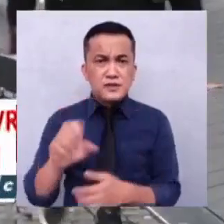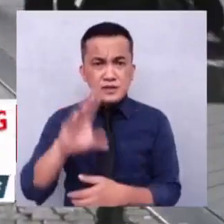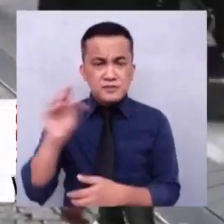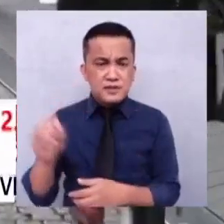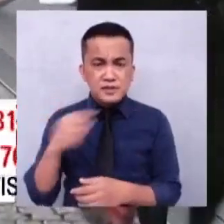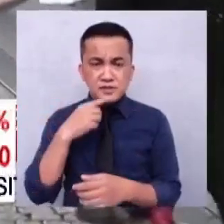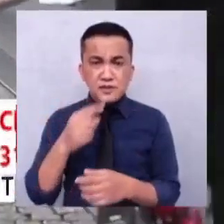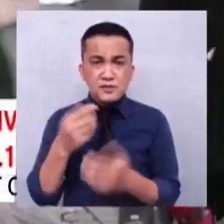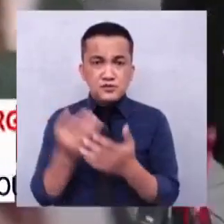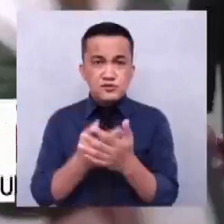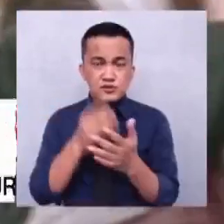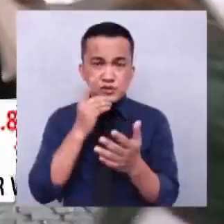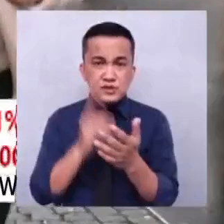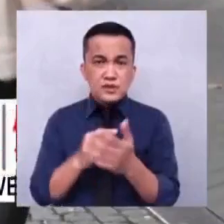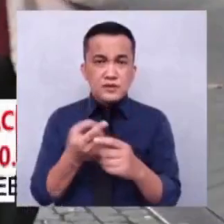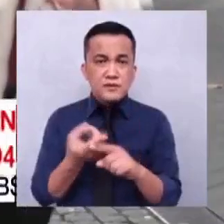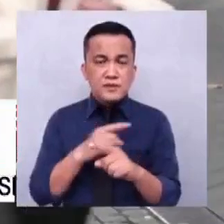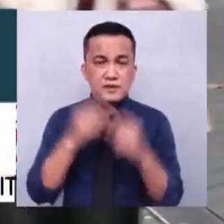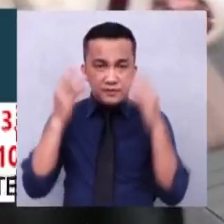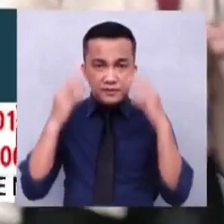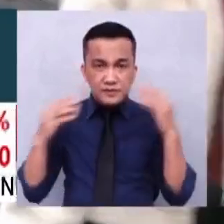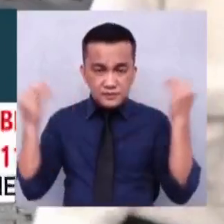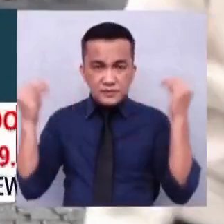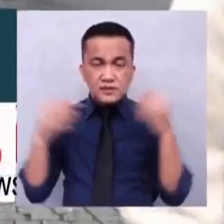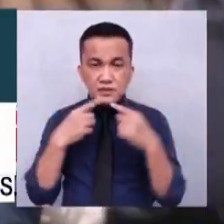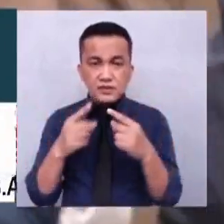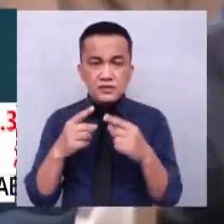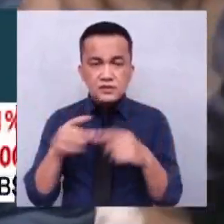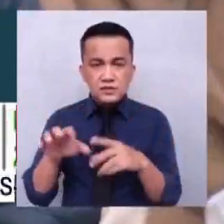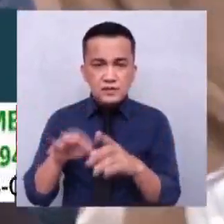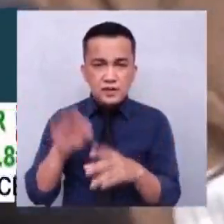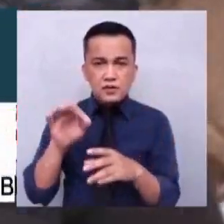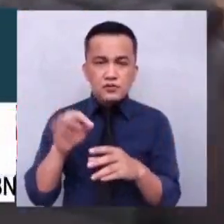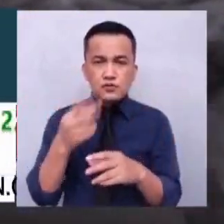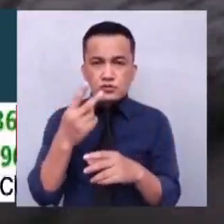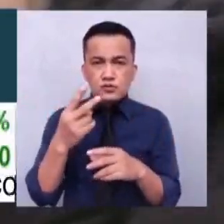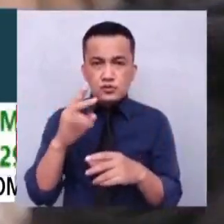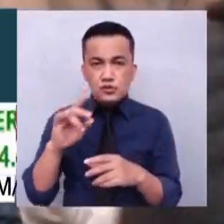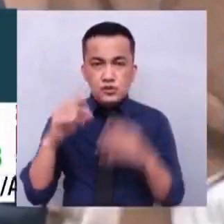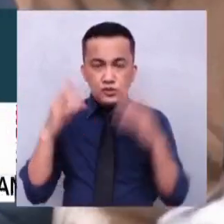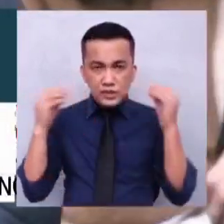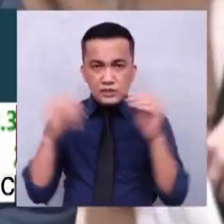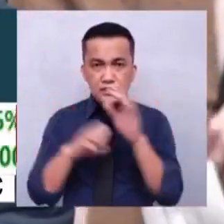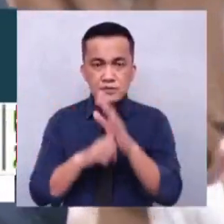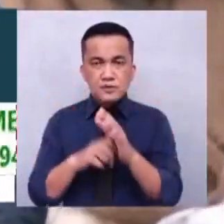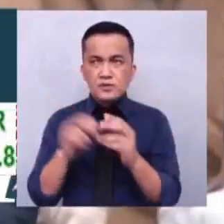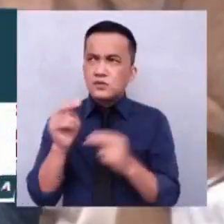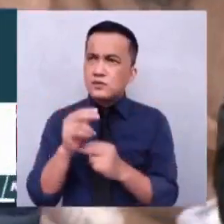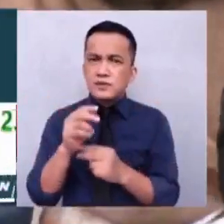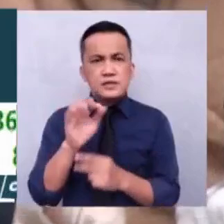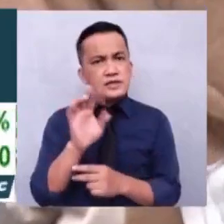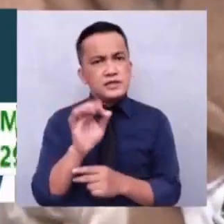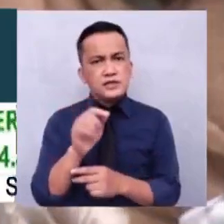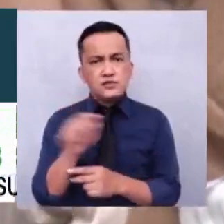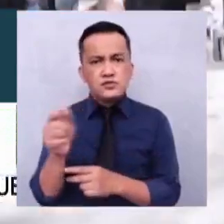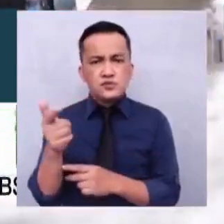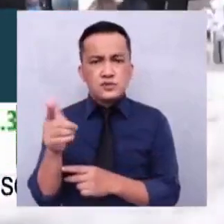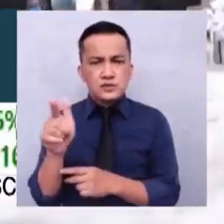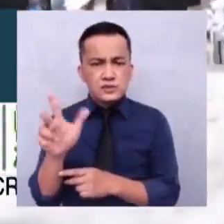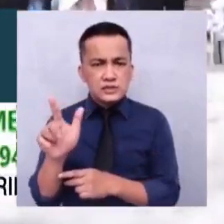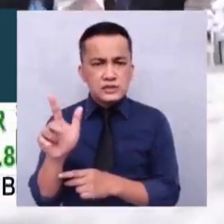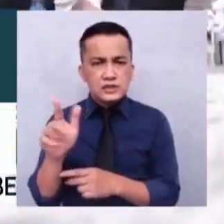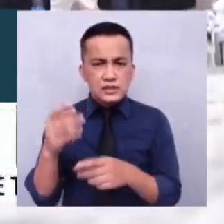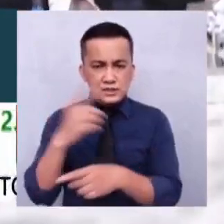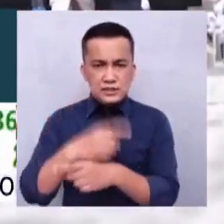the Netherlands. The new variant was found in two Dutch test samples from November 19 and 23. These were days before South